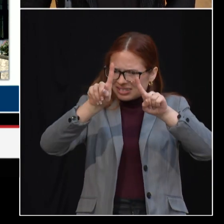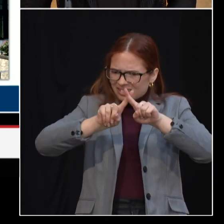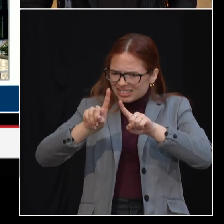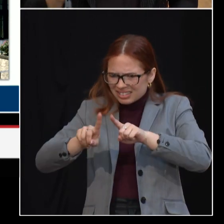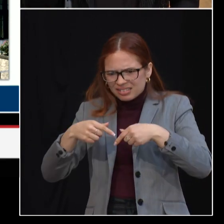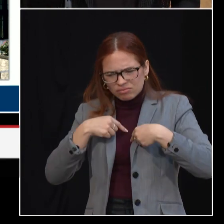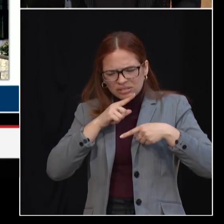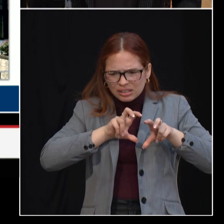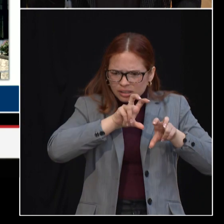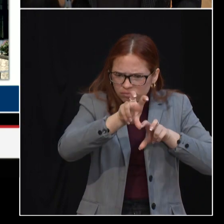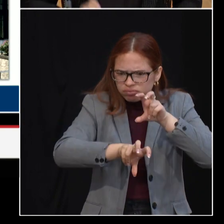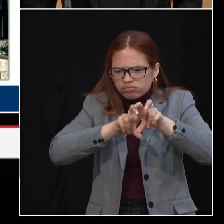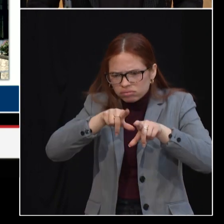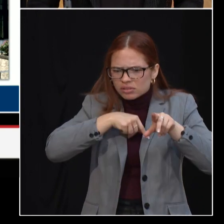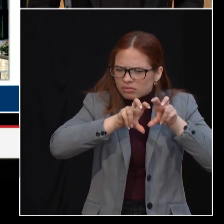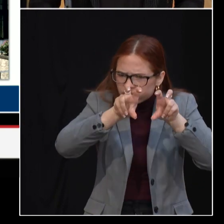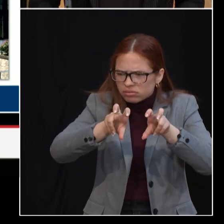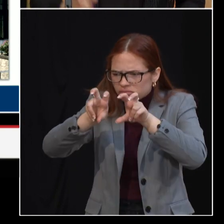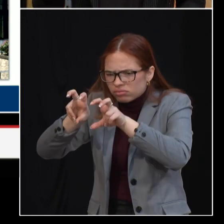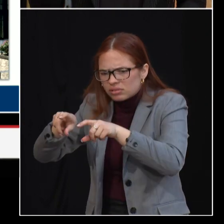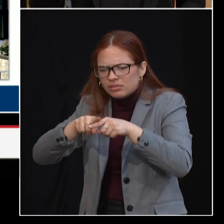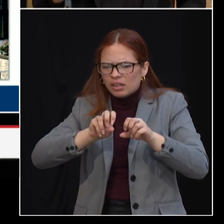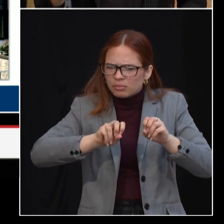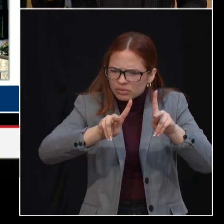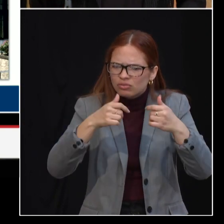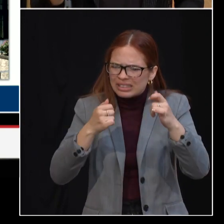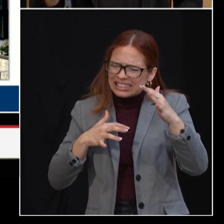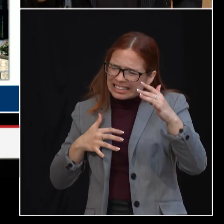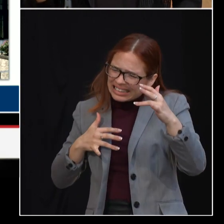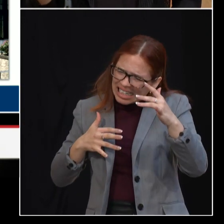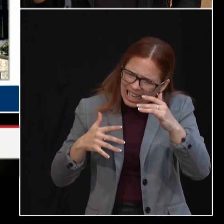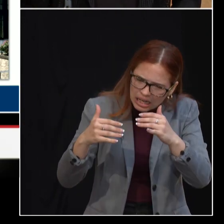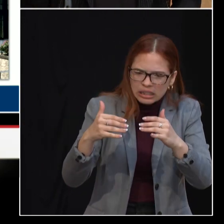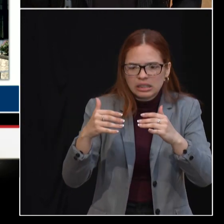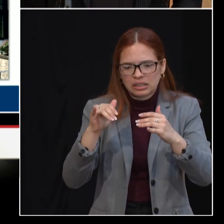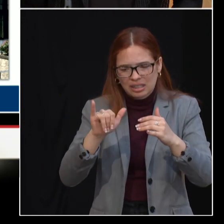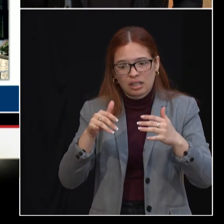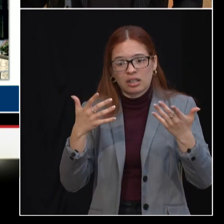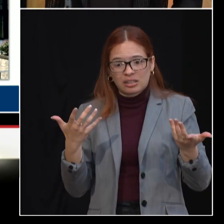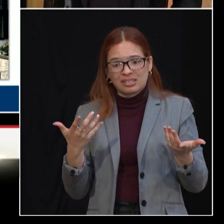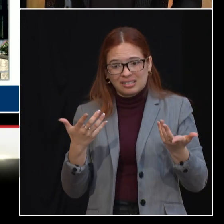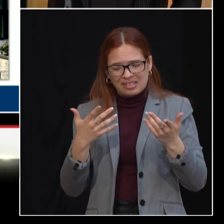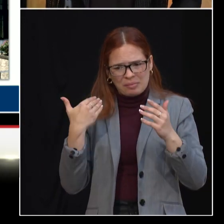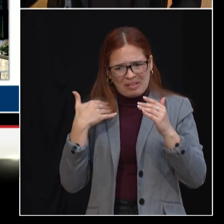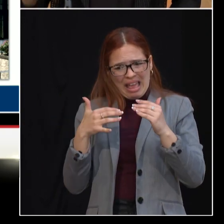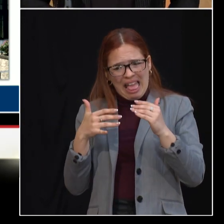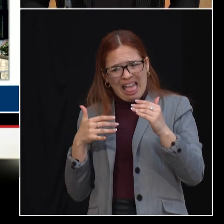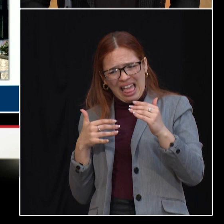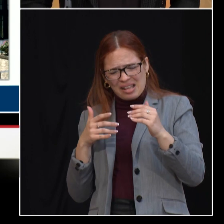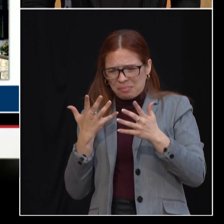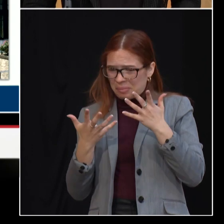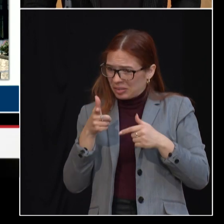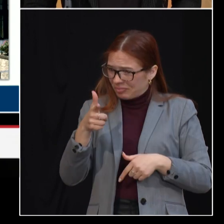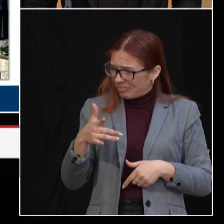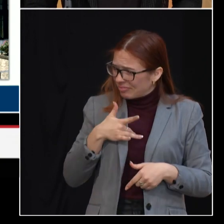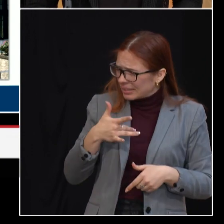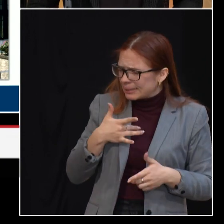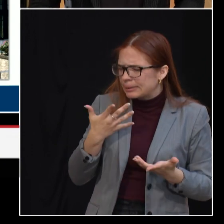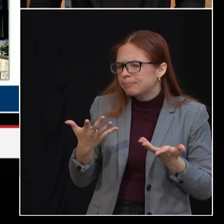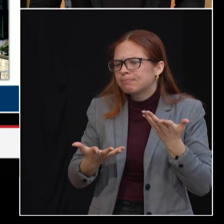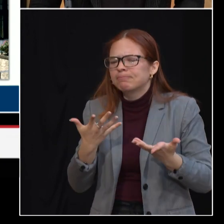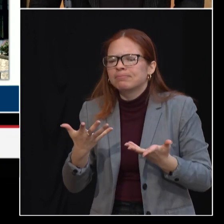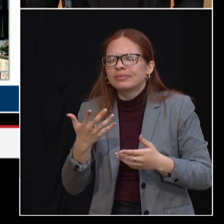made in order to close some of those gaps. There's another gap that exists that maybe you feel but are not necessarily conscious